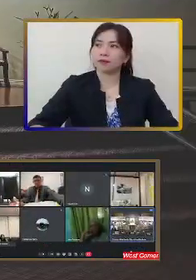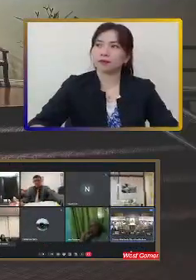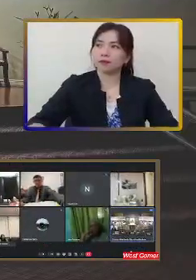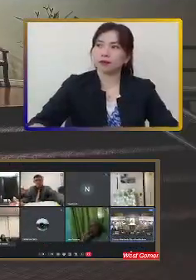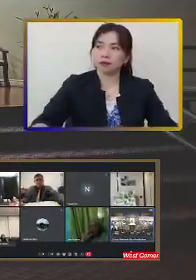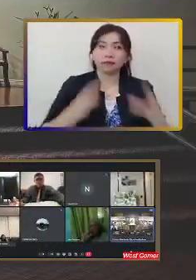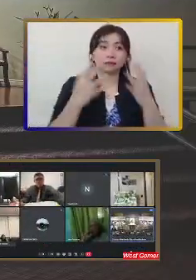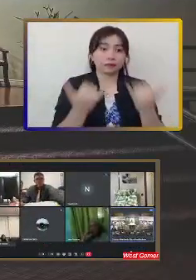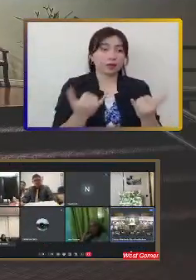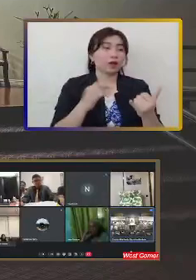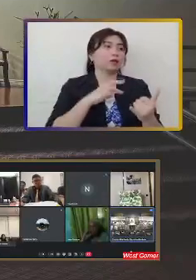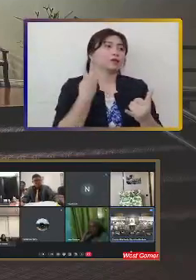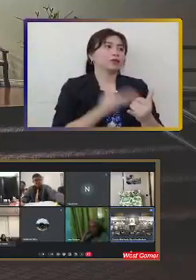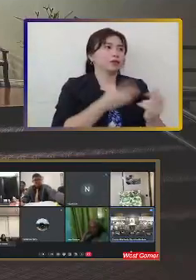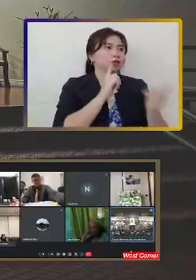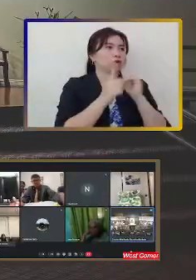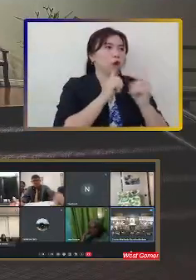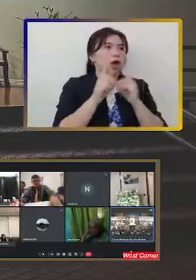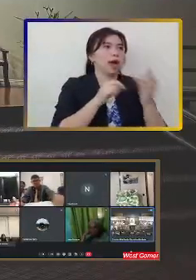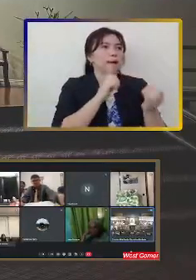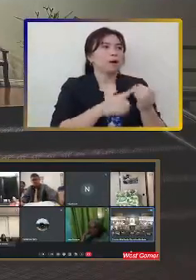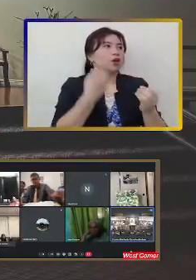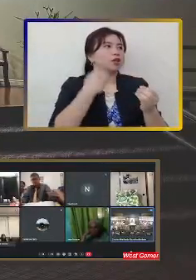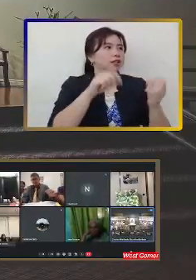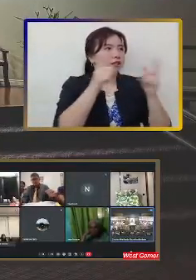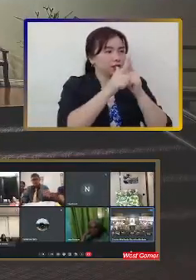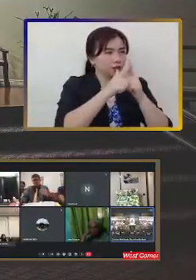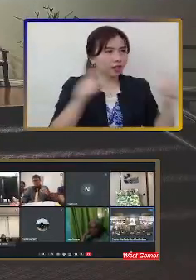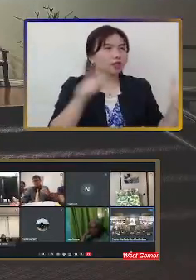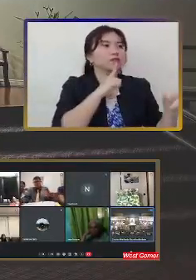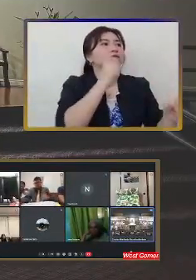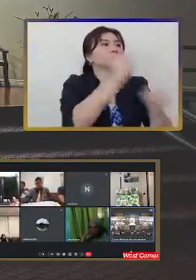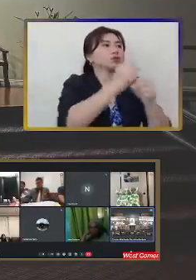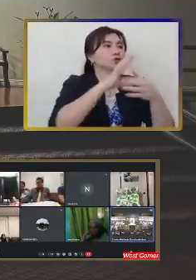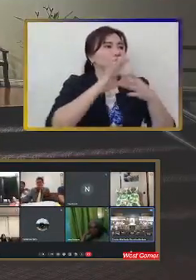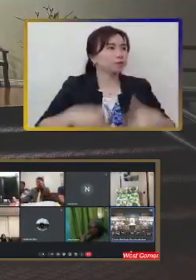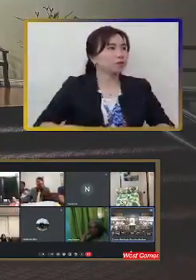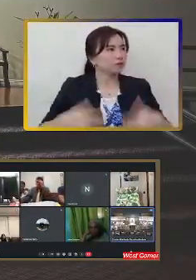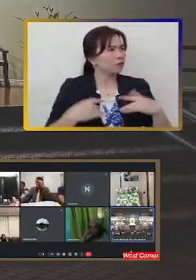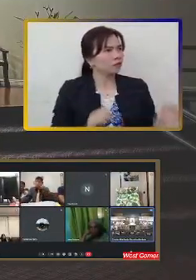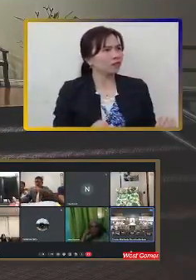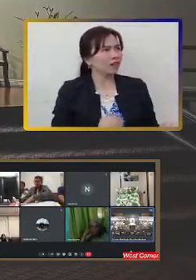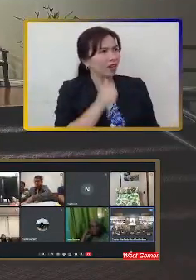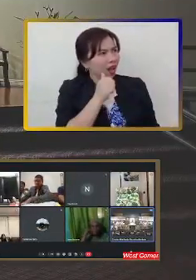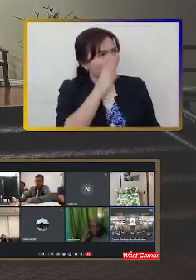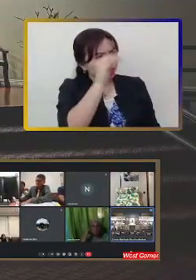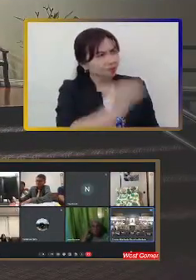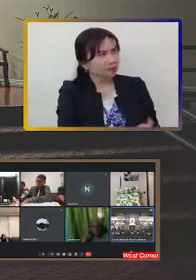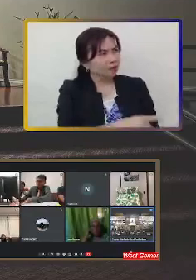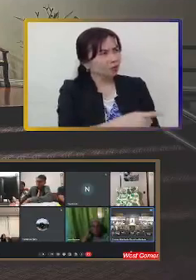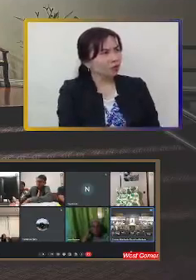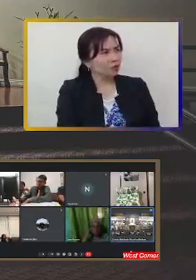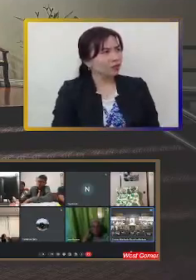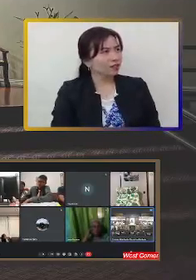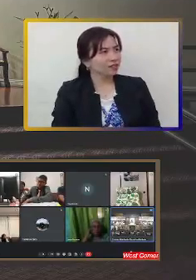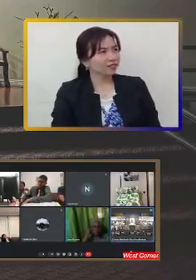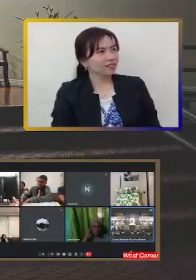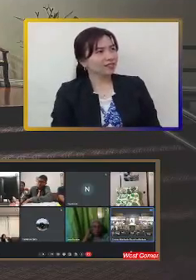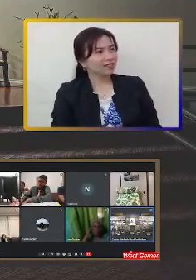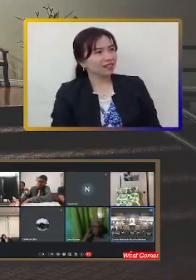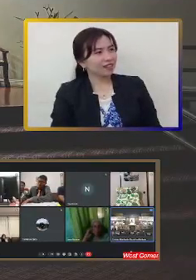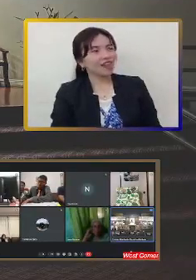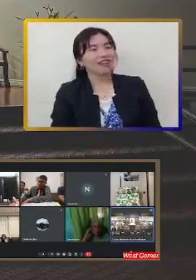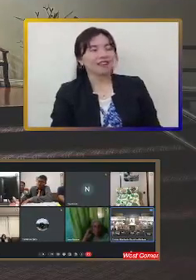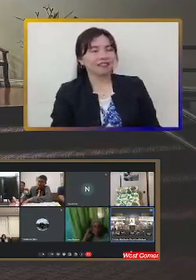the greatest assurance of life this passage has been very Familiar to One Of Us napakapamilyar